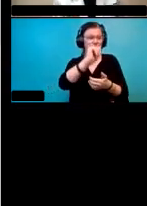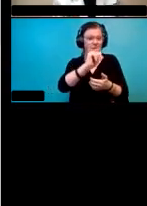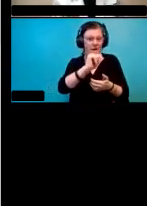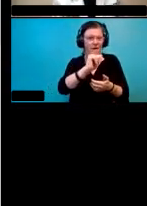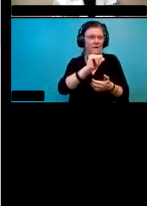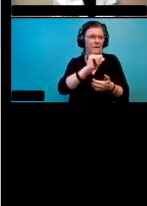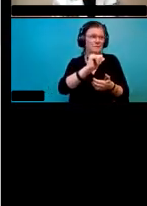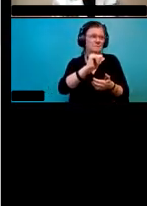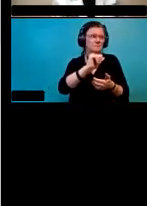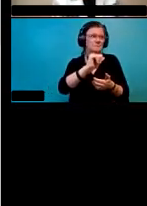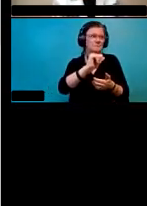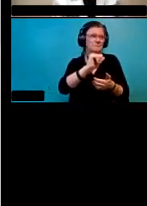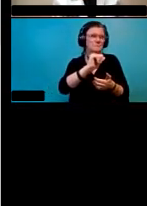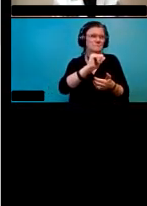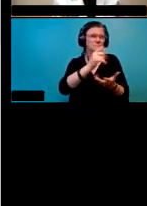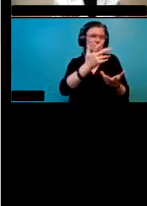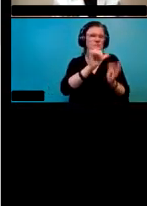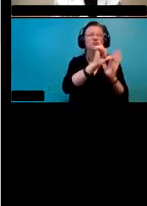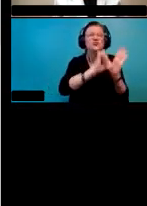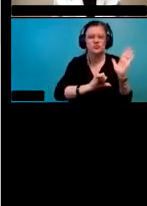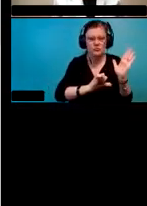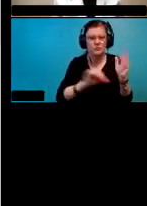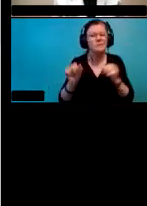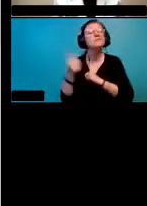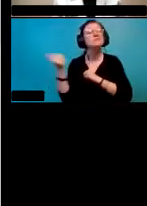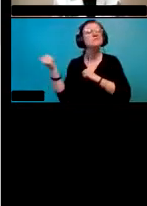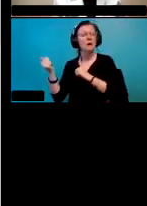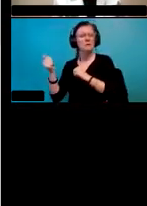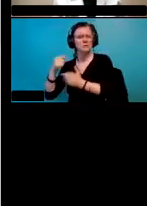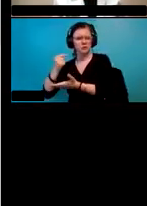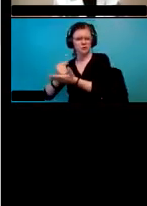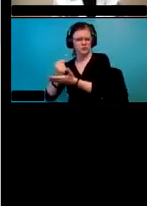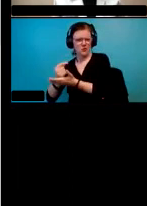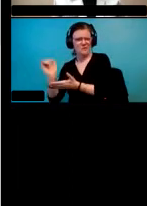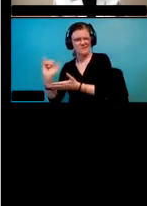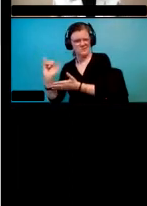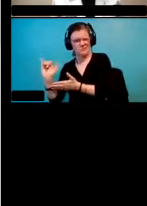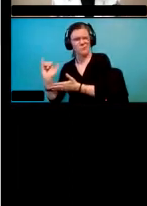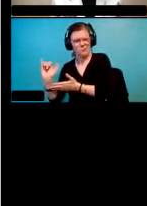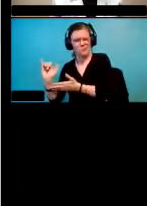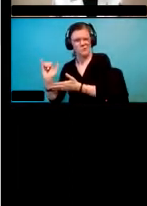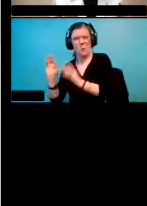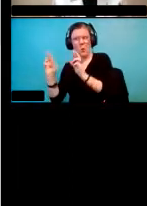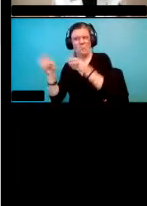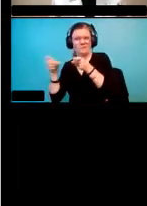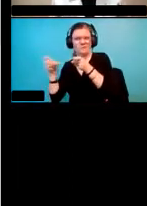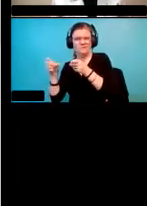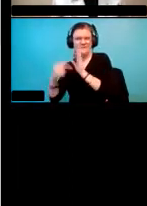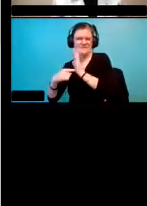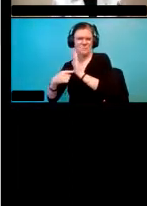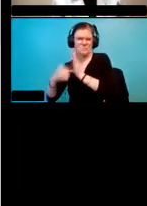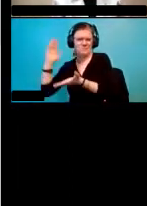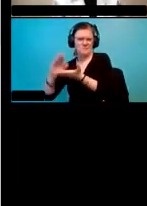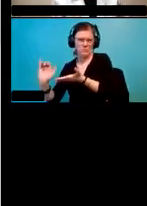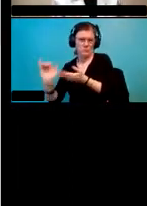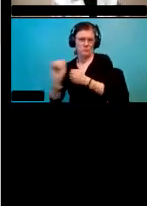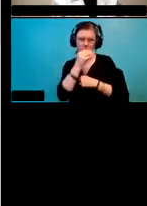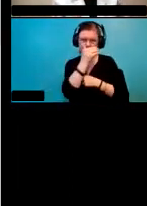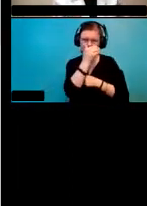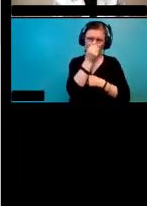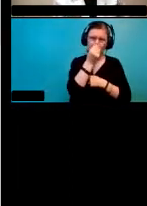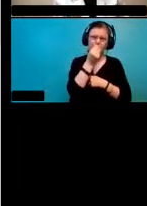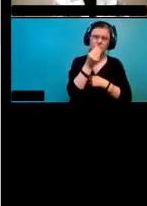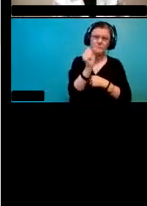as well, because there are certainly ways of trying to manage some of these symptoms without medications as well. And